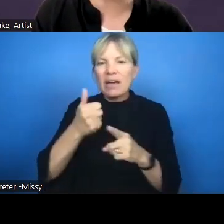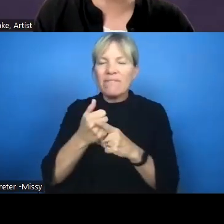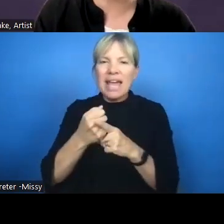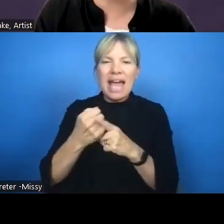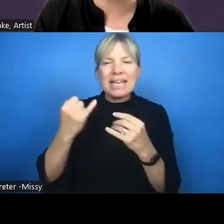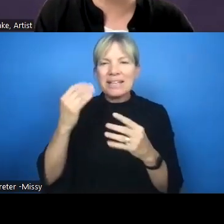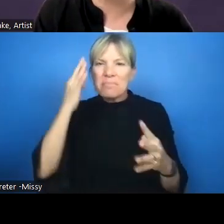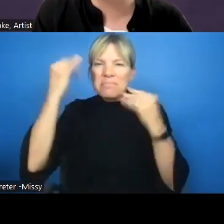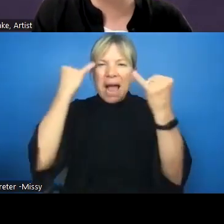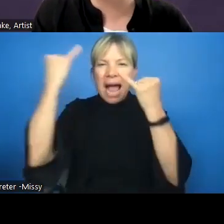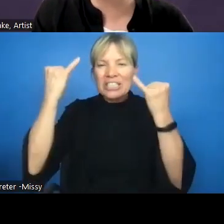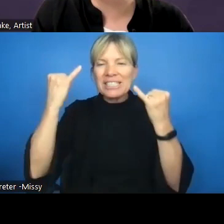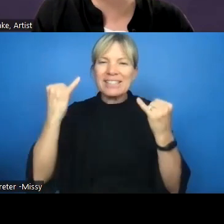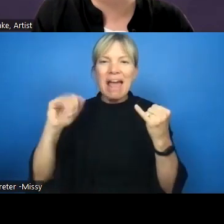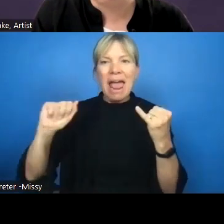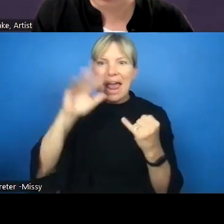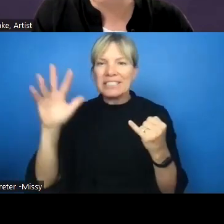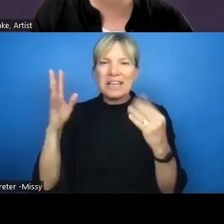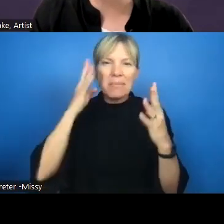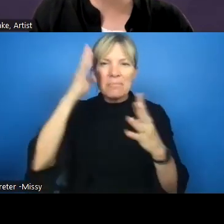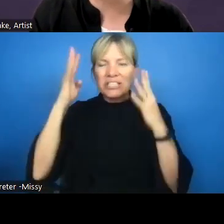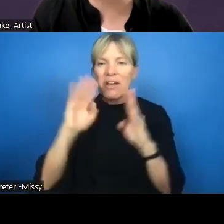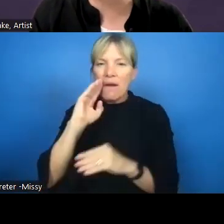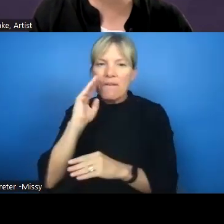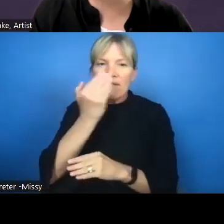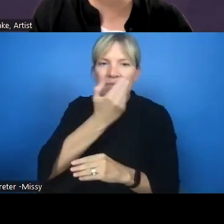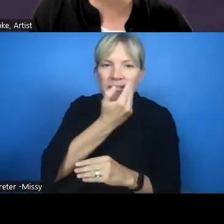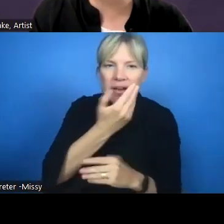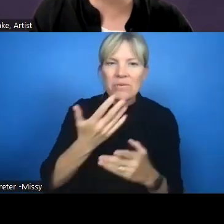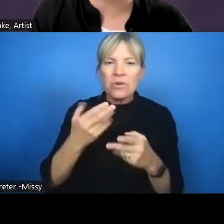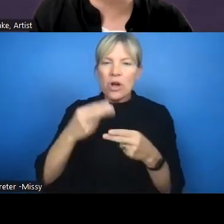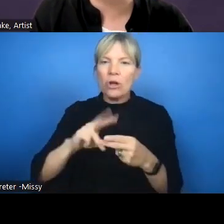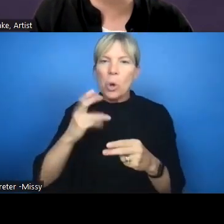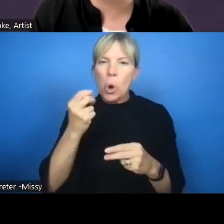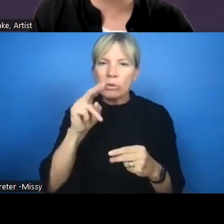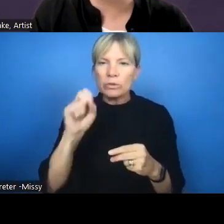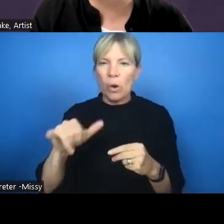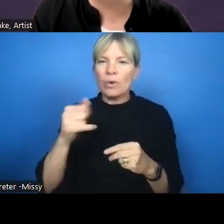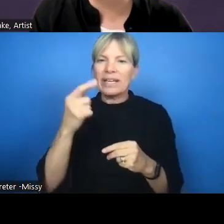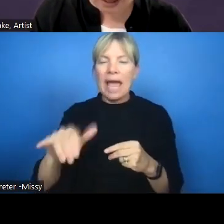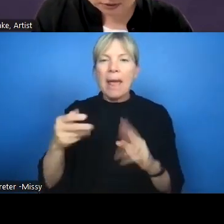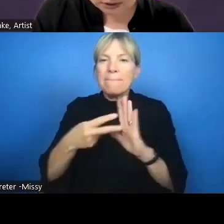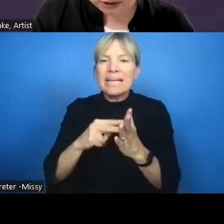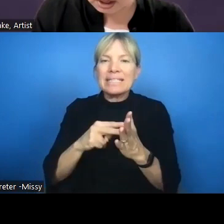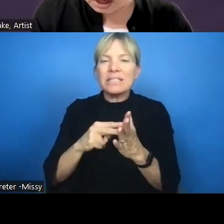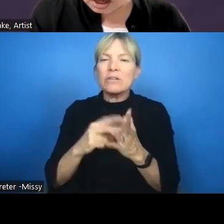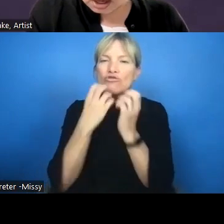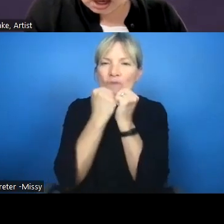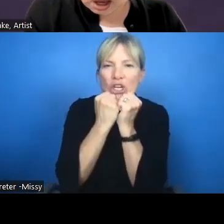the ancient imaginary flower called Hosoge. It's literally meaning a treasure looking